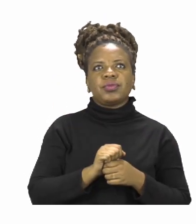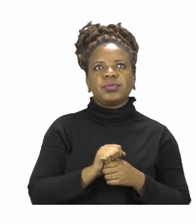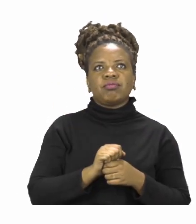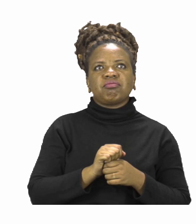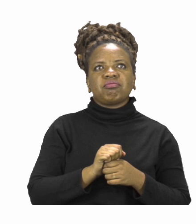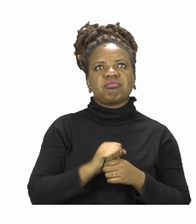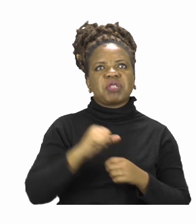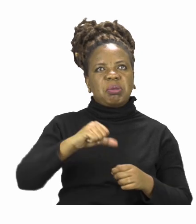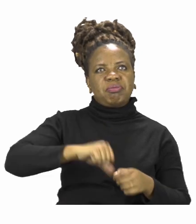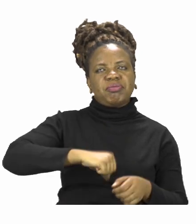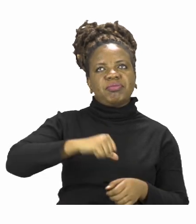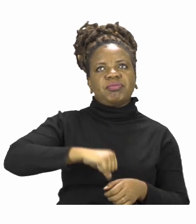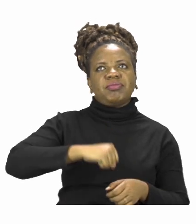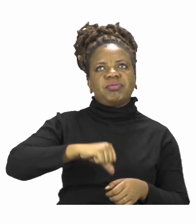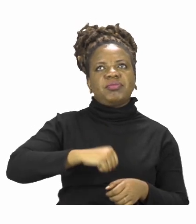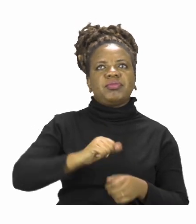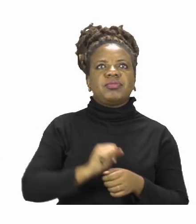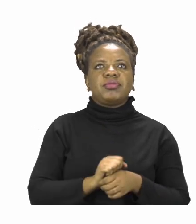Disease.